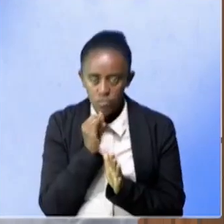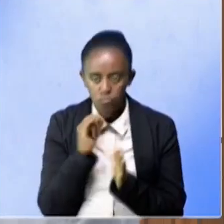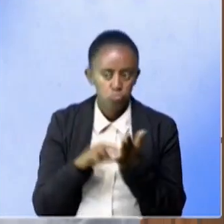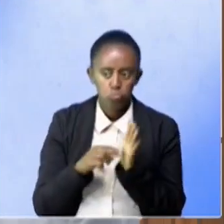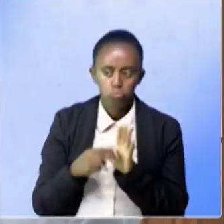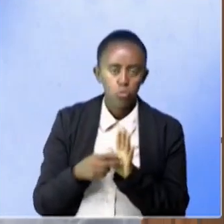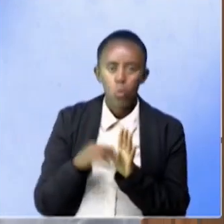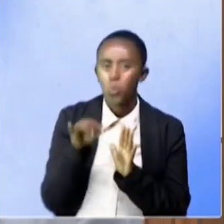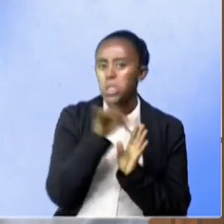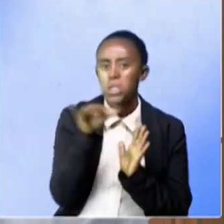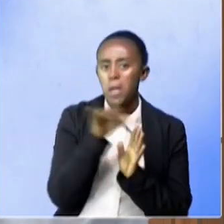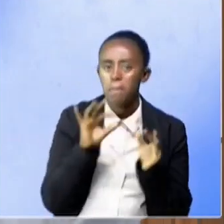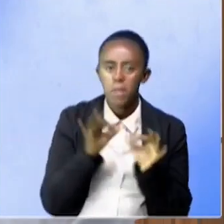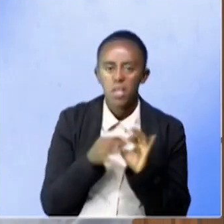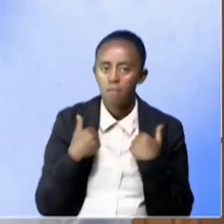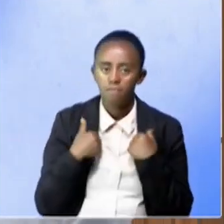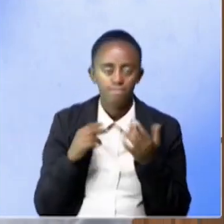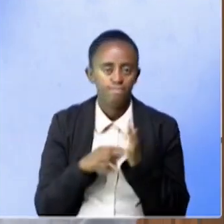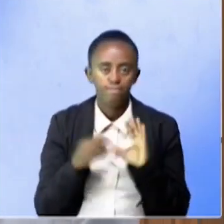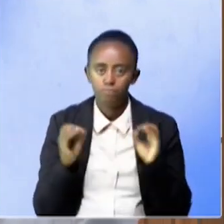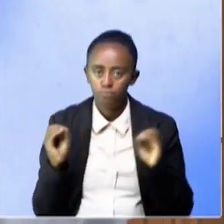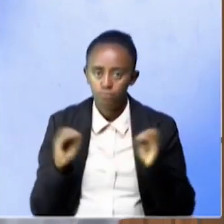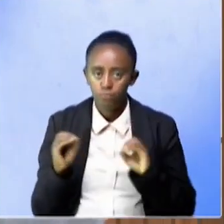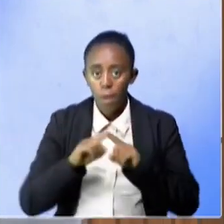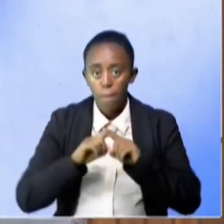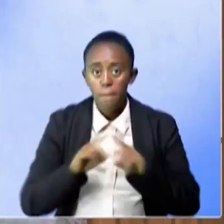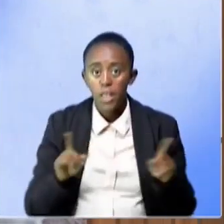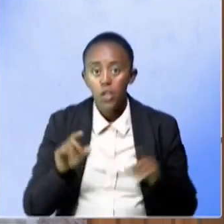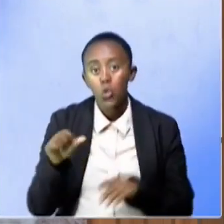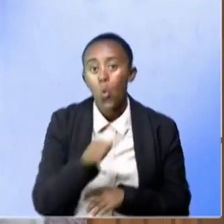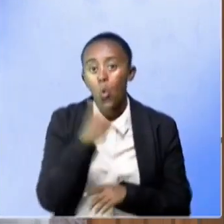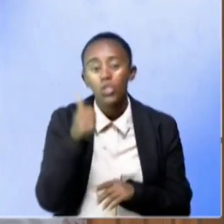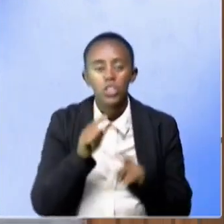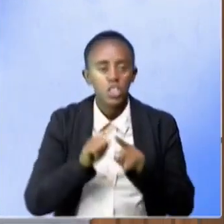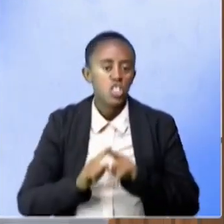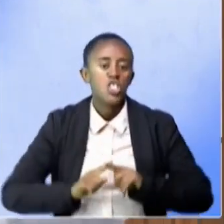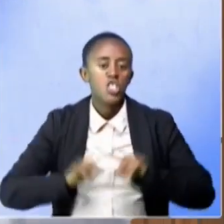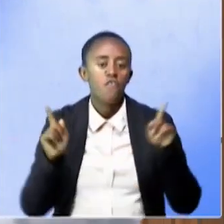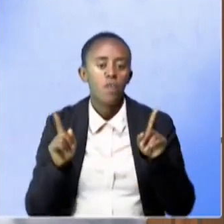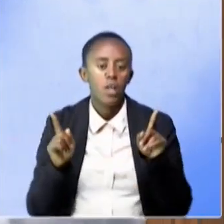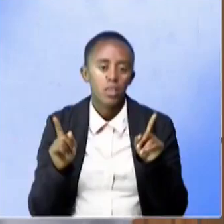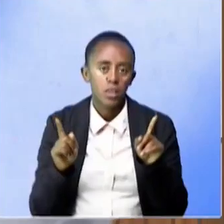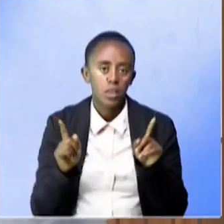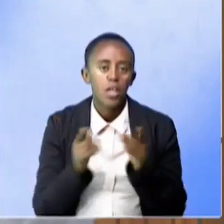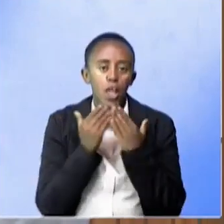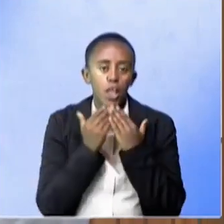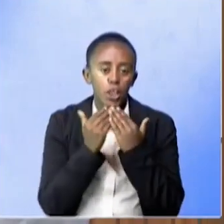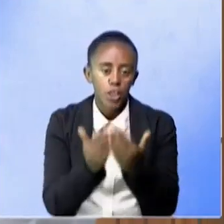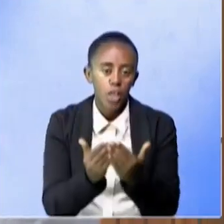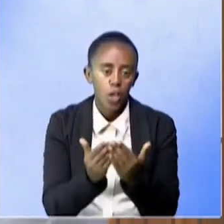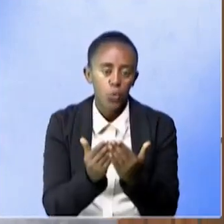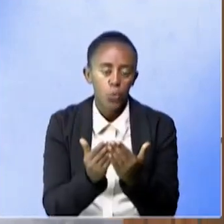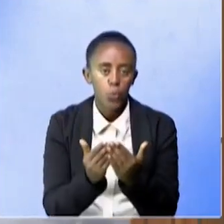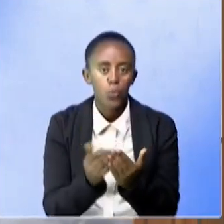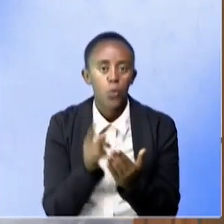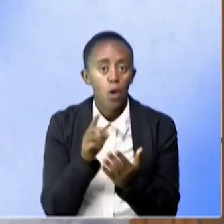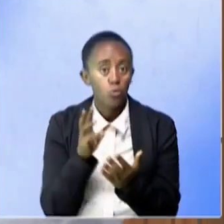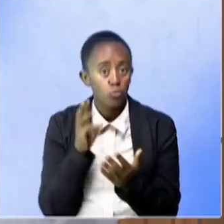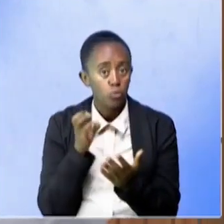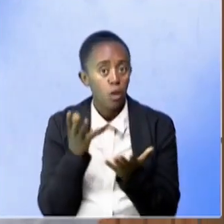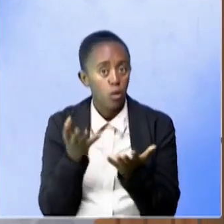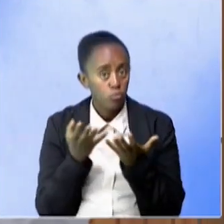are all the same meaning. But their origin is a different one. Thank you. I would like to give you some